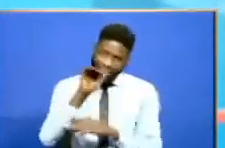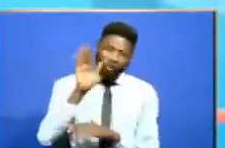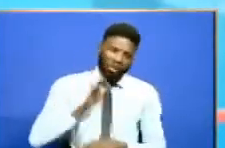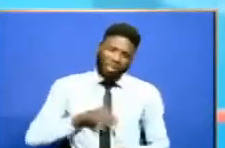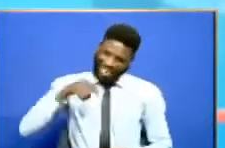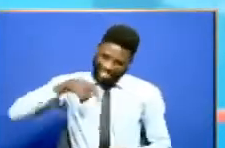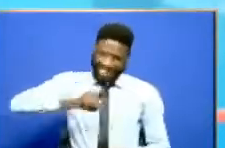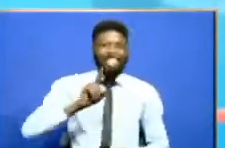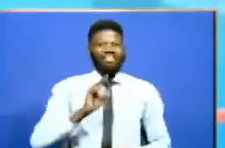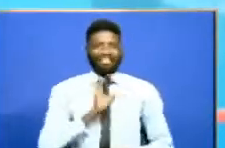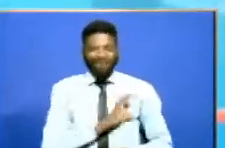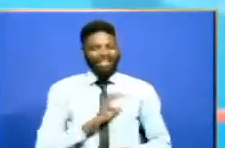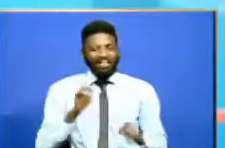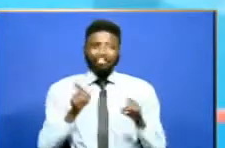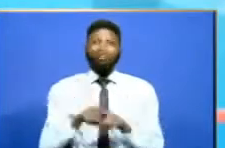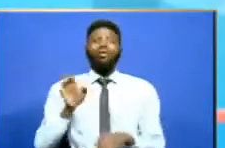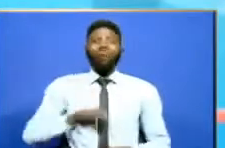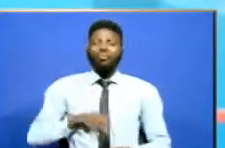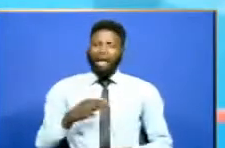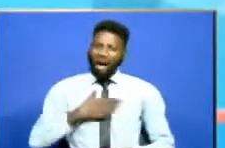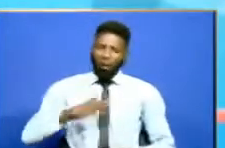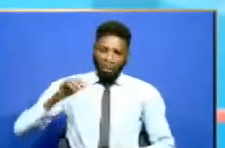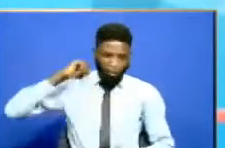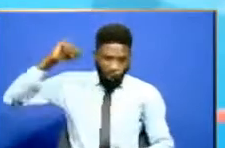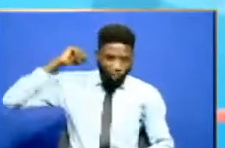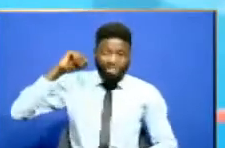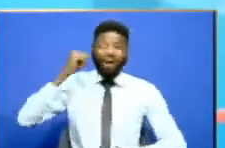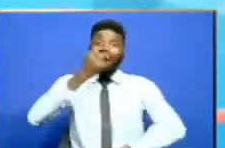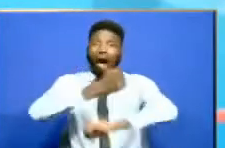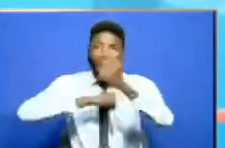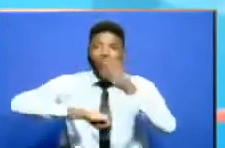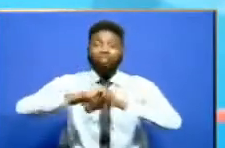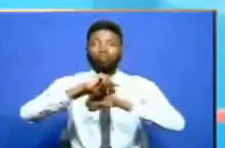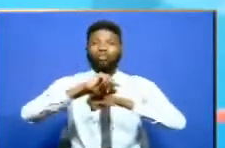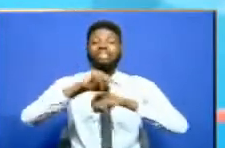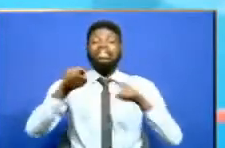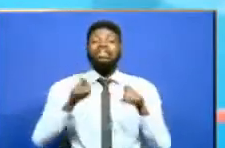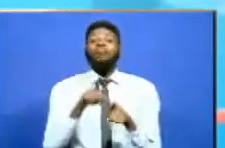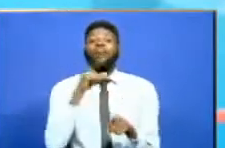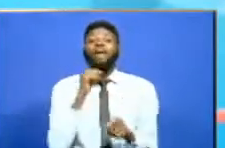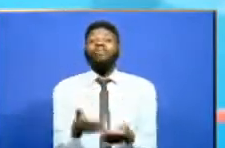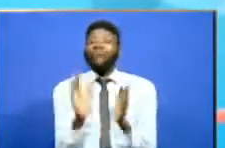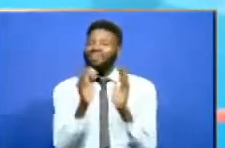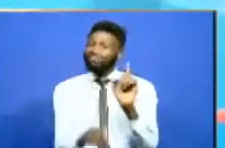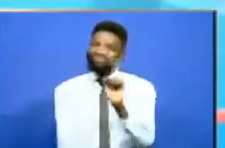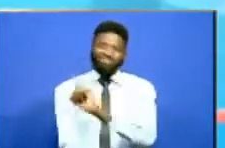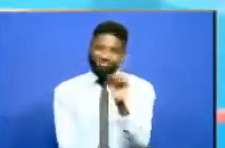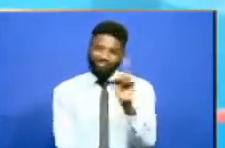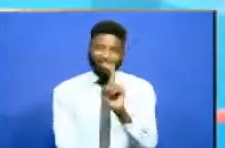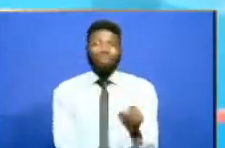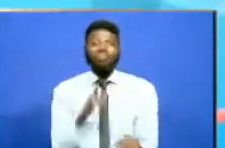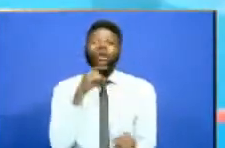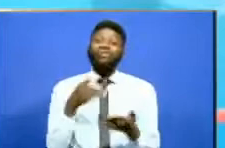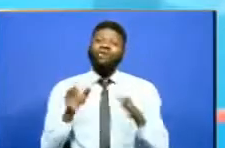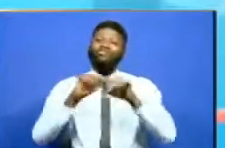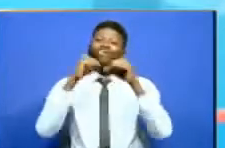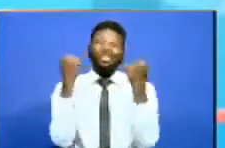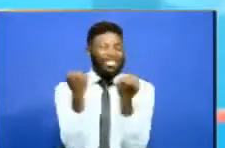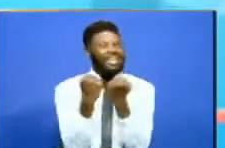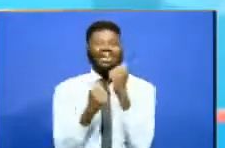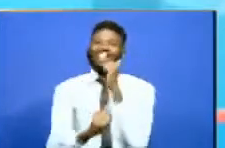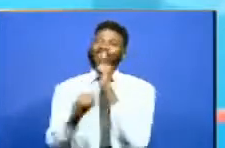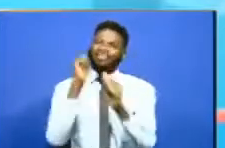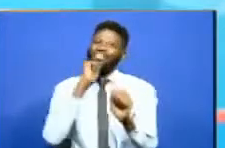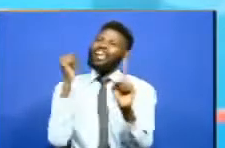Let us not fight our political battles the male way. Okay. The male way is being rejected by the society. People call